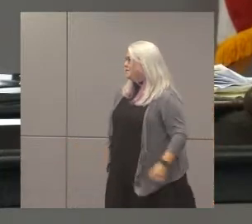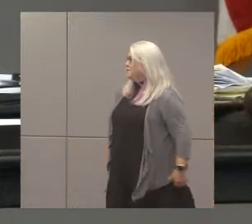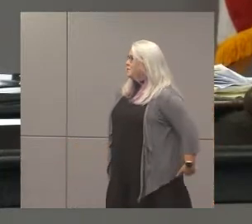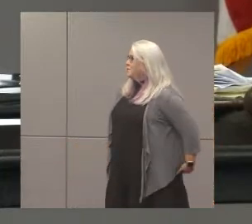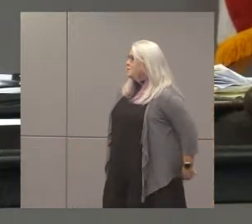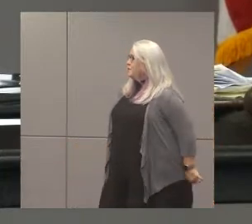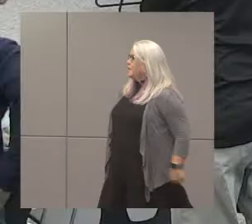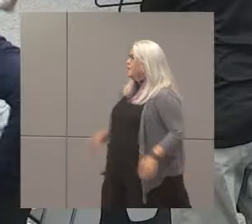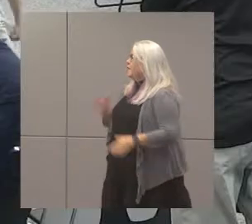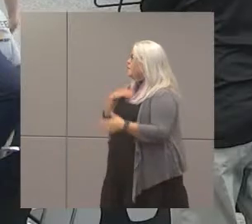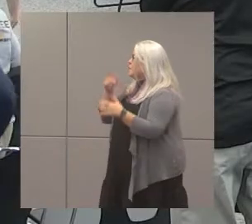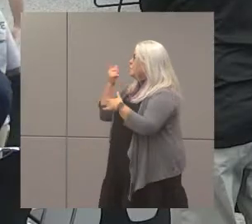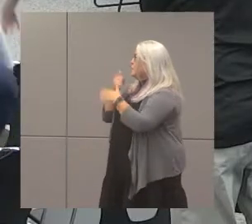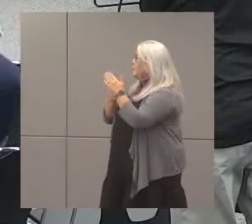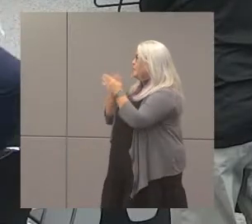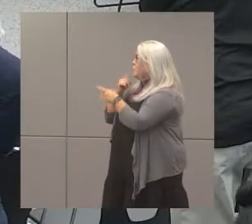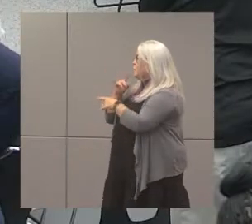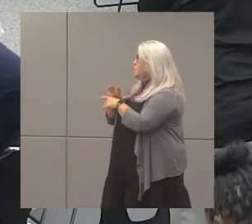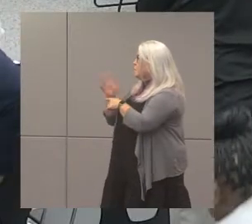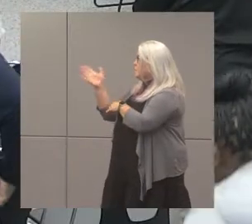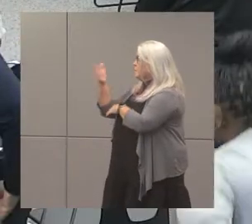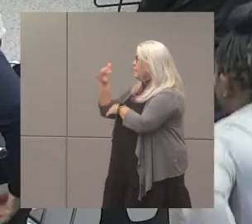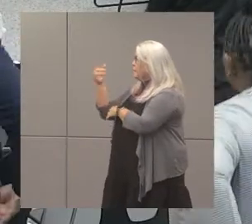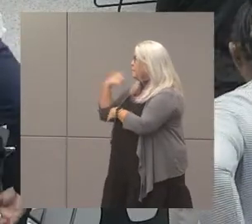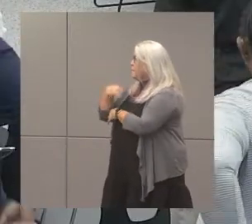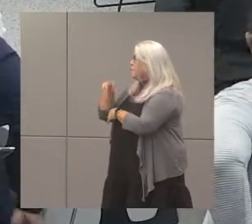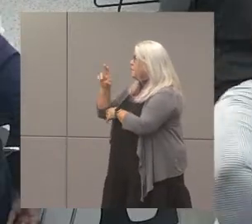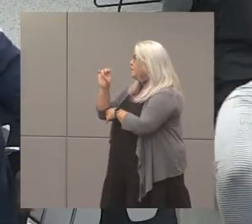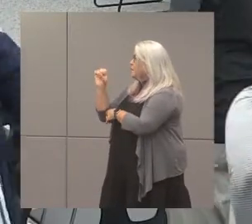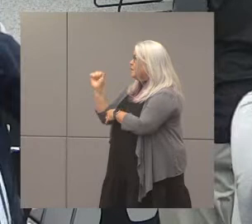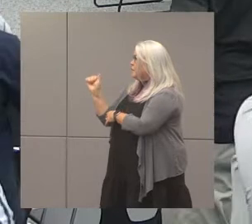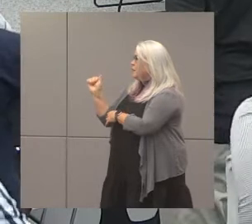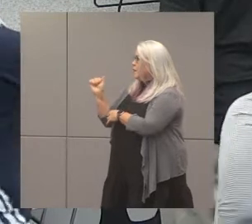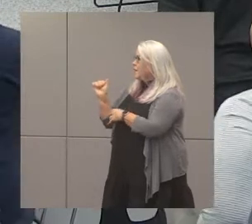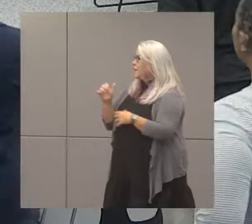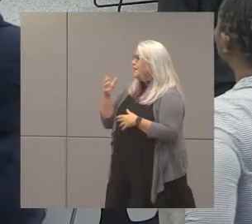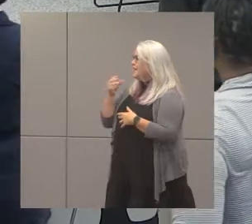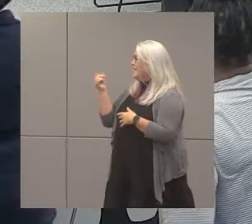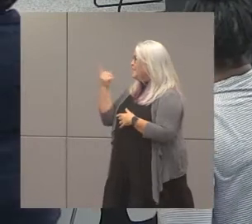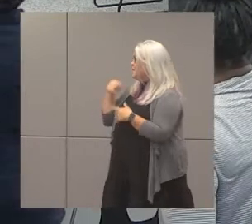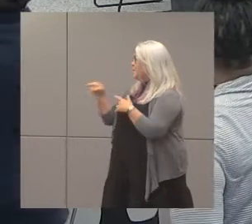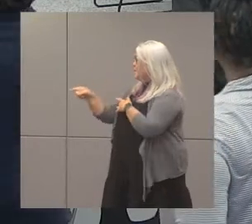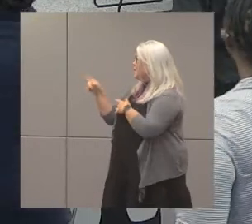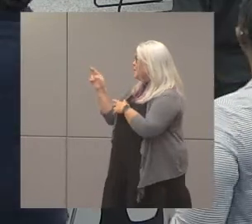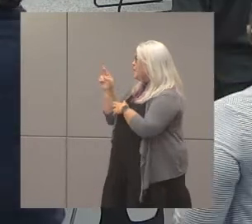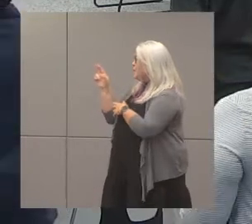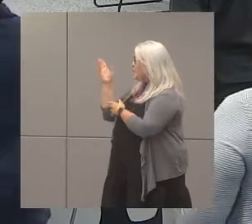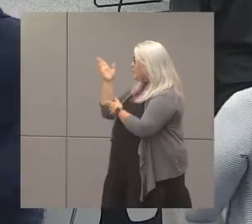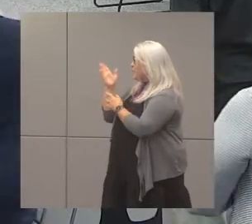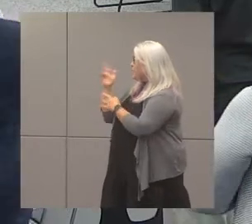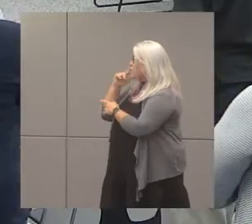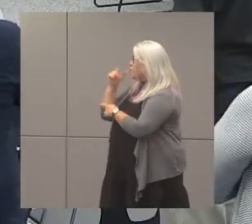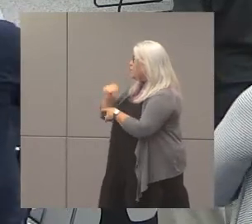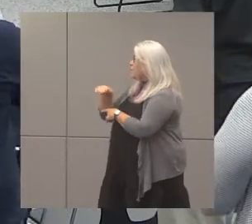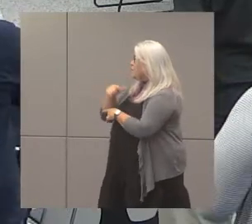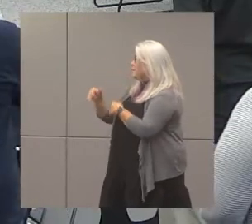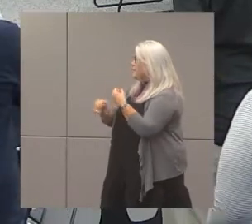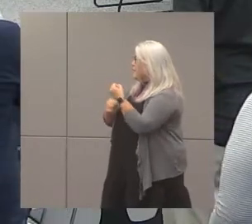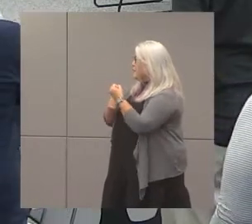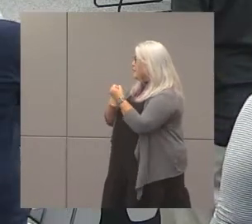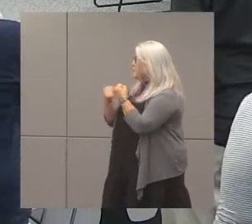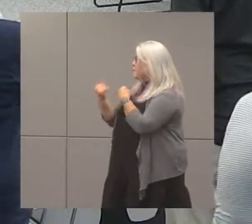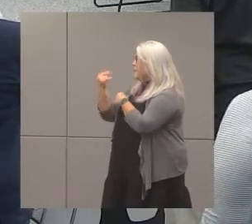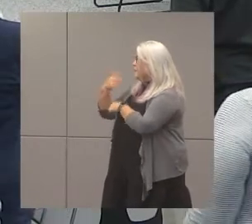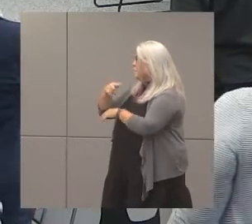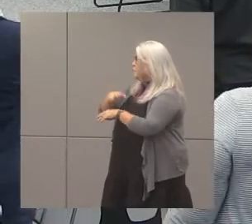I pledge allegiance to the flag of the United States of America and to the republic for which it stands,